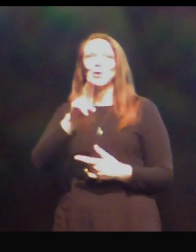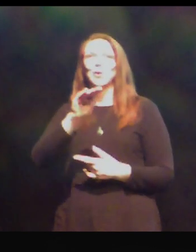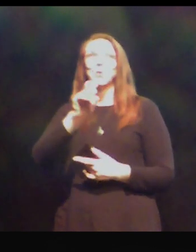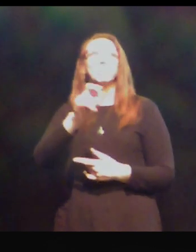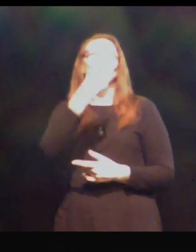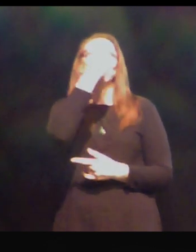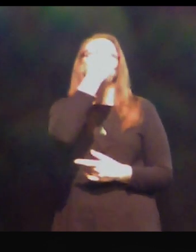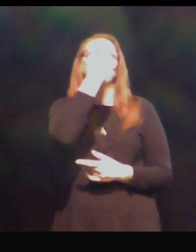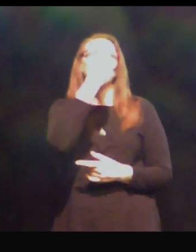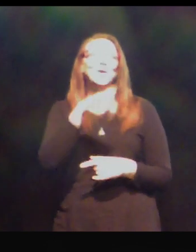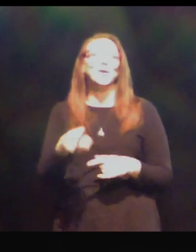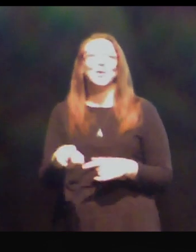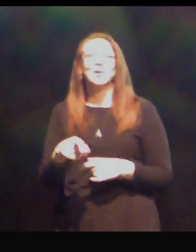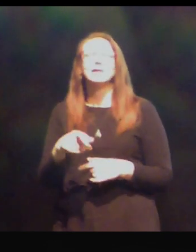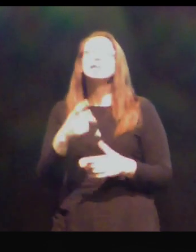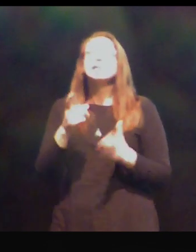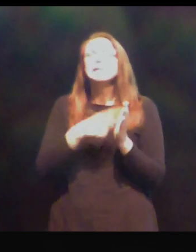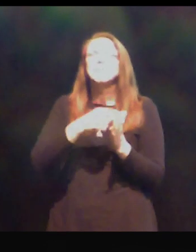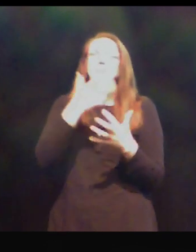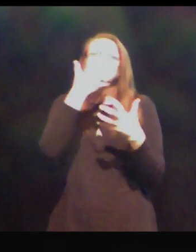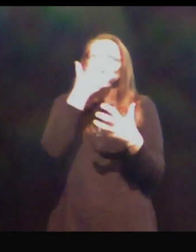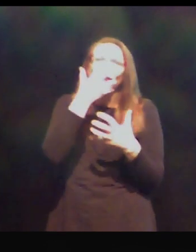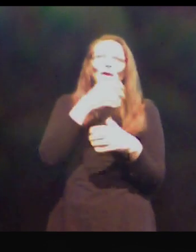them. Dark sometimes,